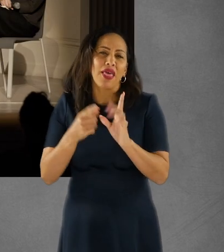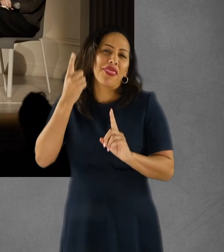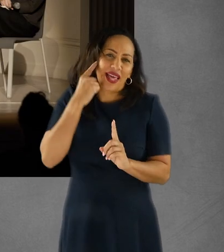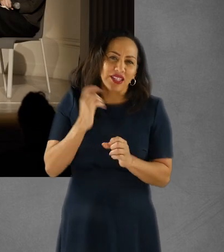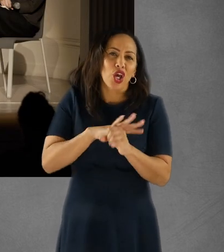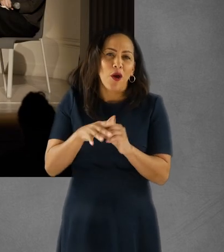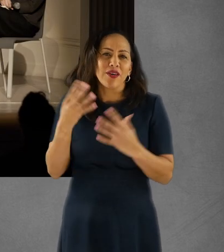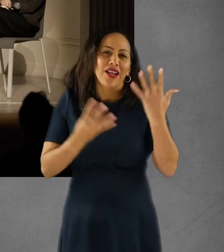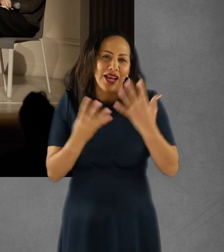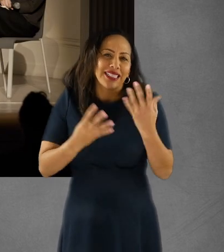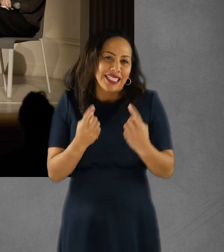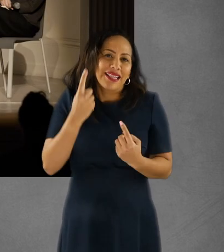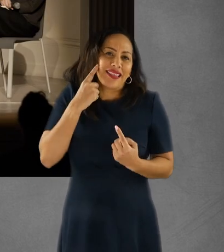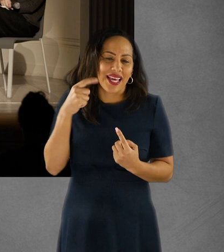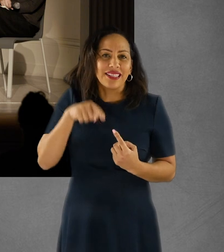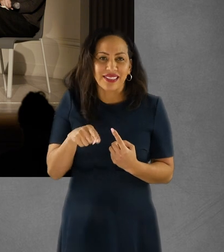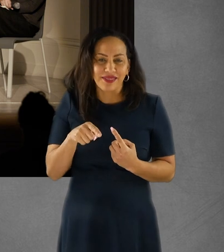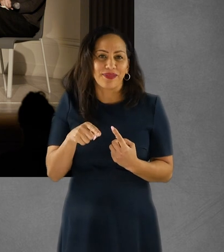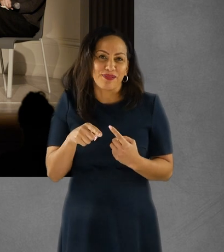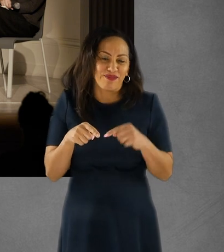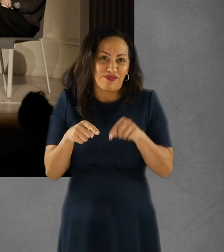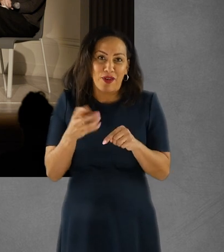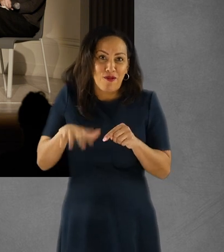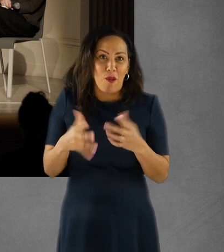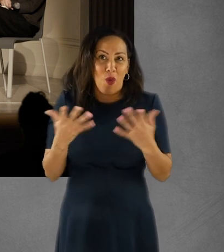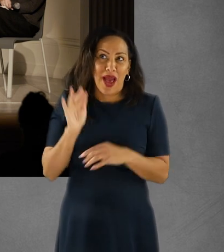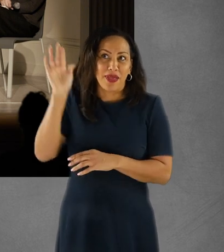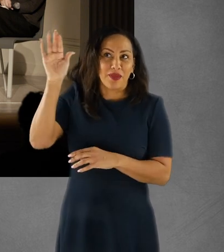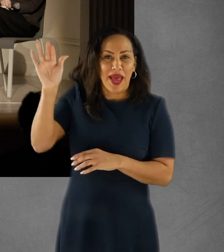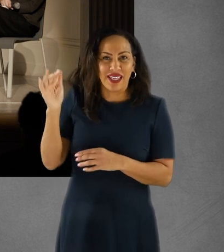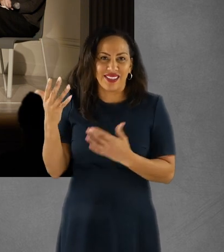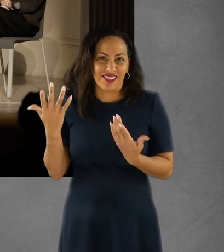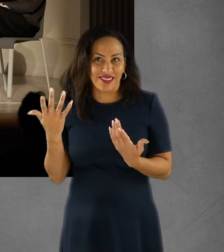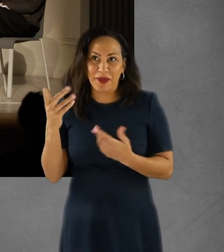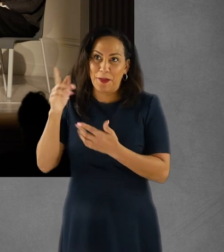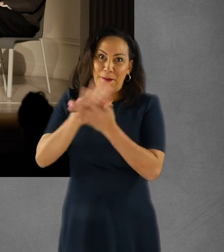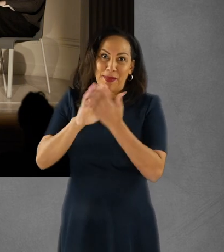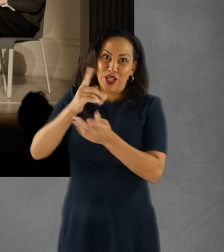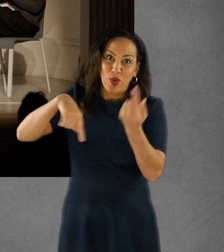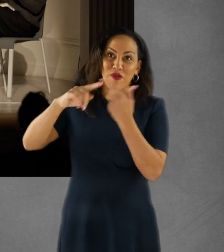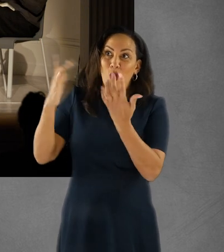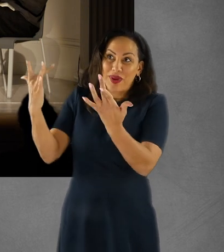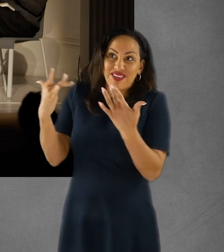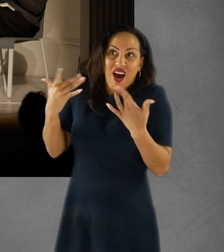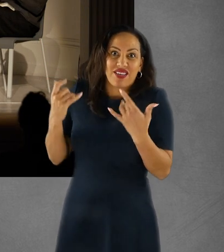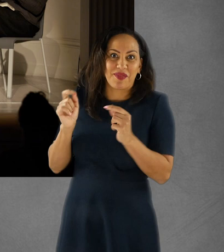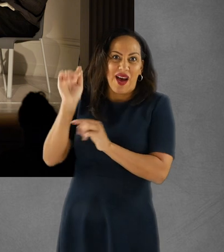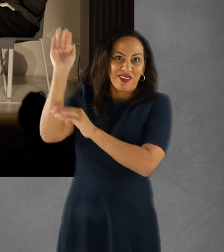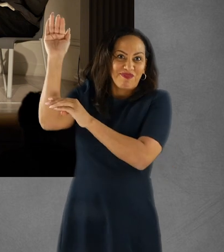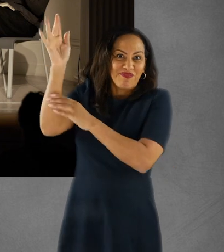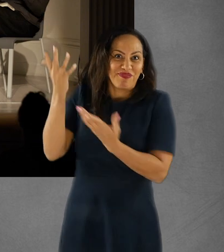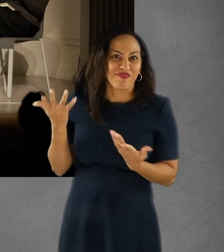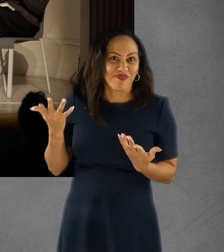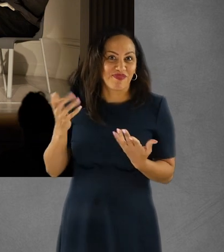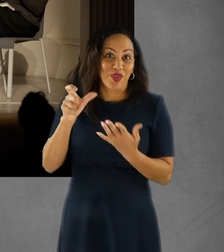extraterrestrial. I'm not sure I believe that. We're all touched by the cosmos. Exactly. But I mean, there are things that we